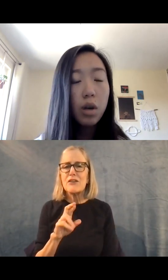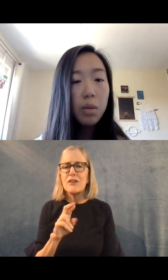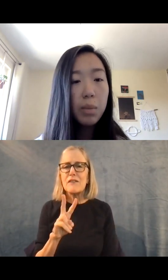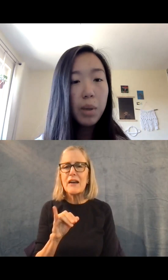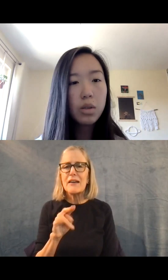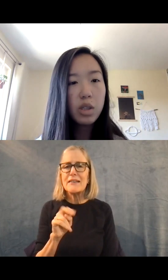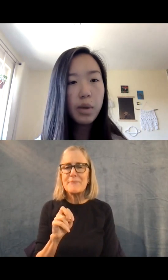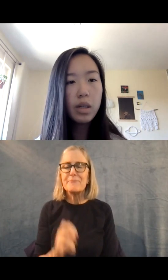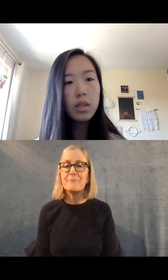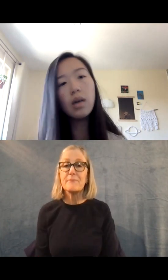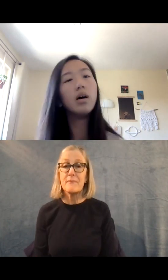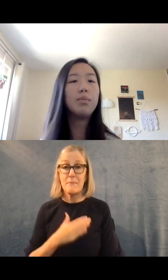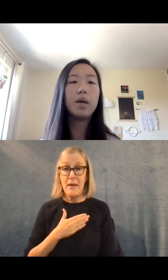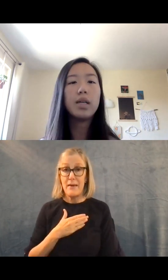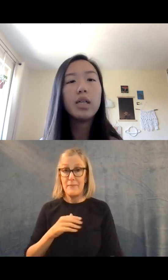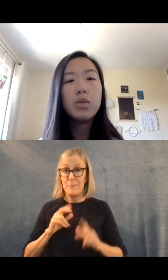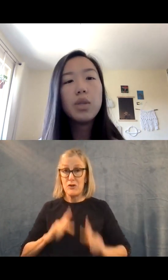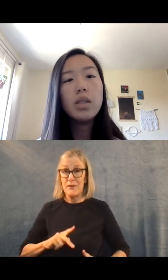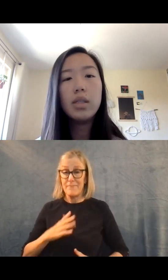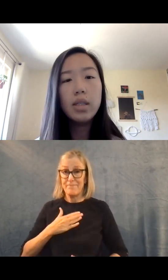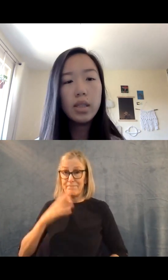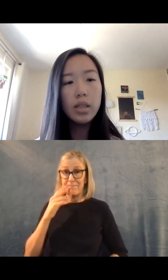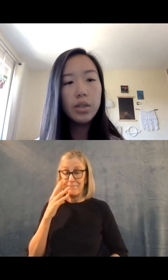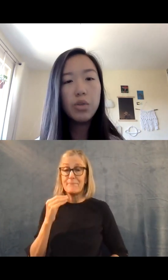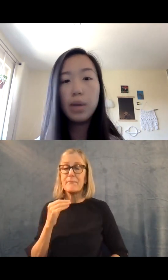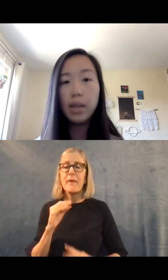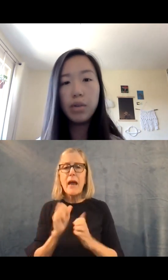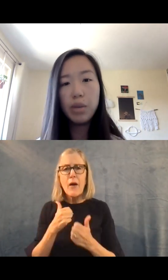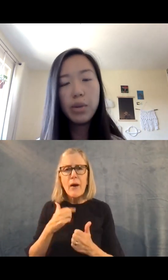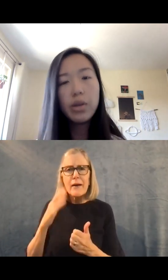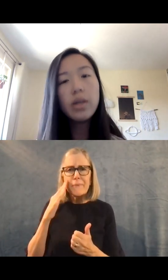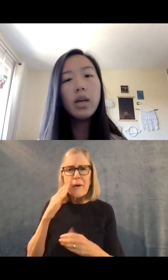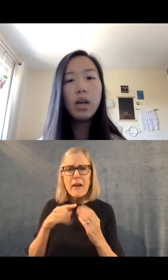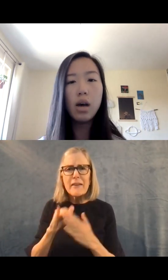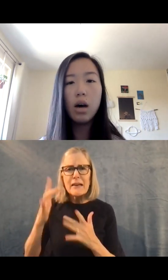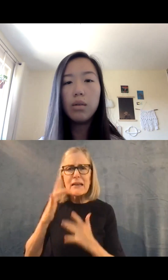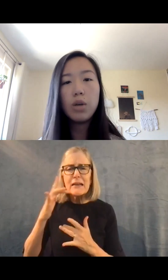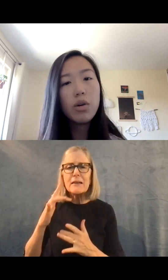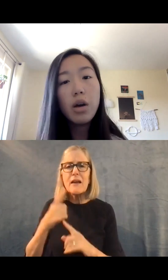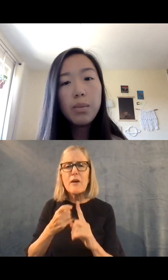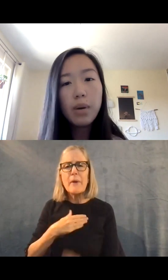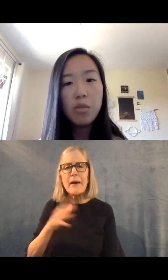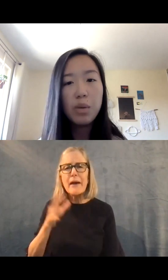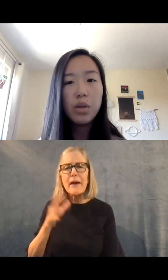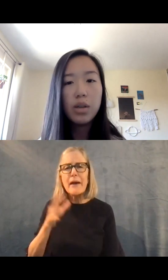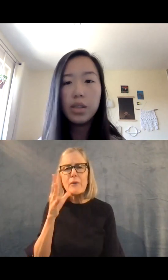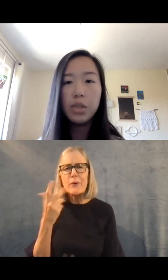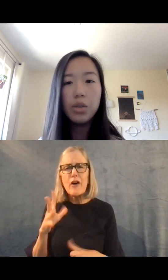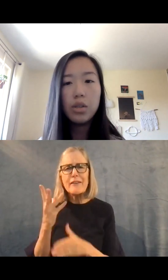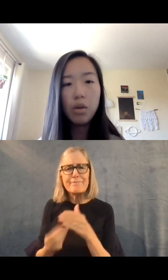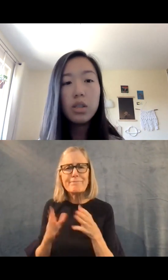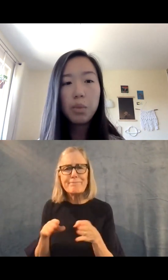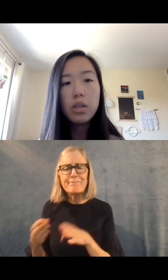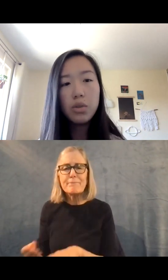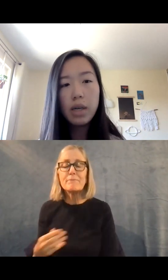So regarding my personal experience, my connection with the disease is through my late grandmother. Growing up, I remember that she